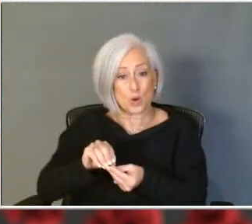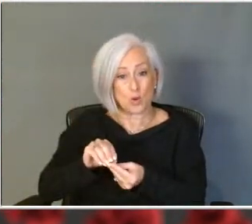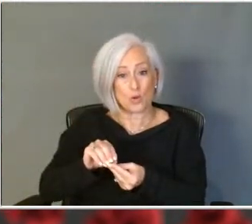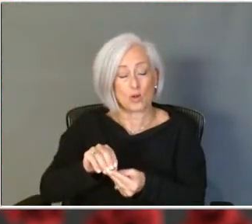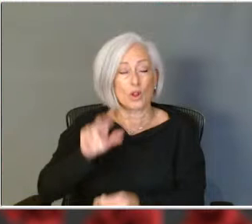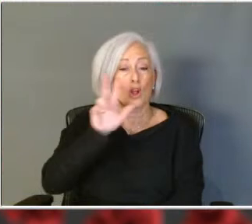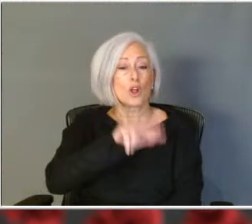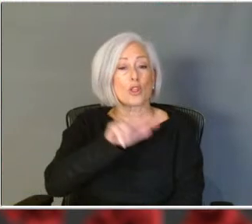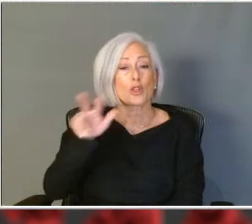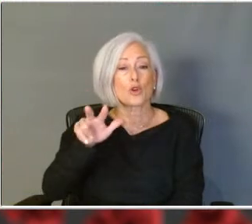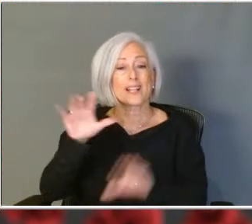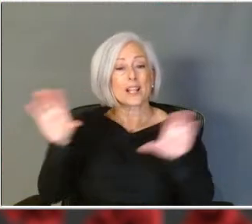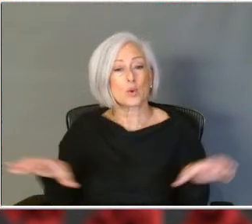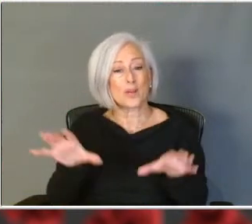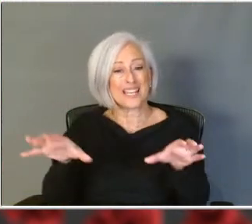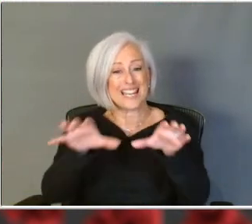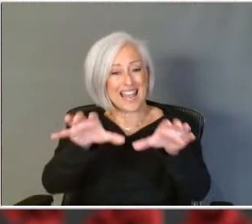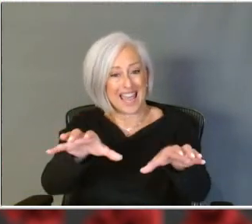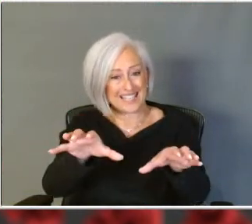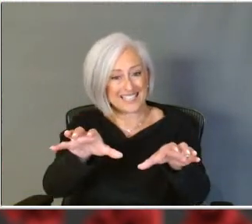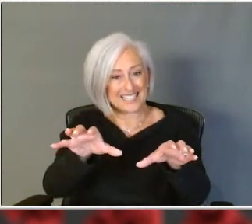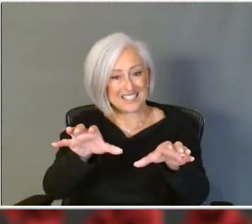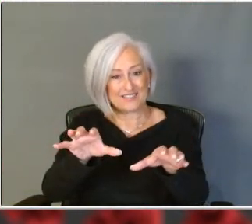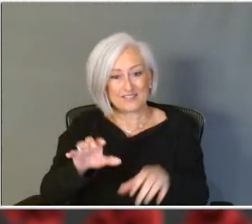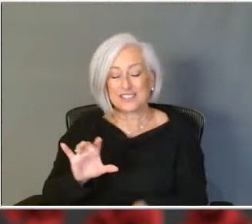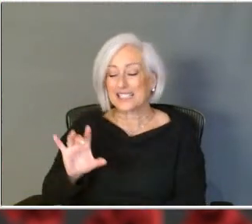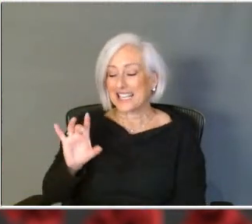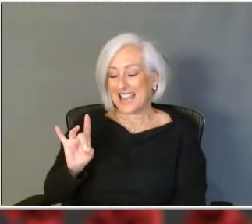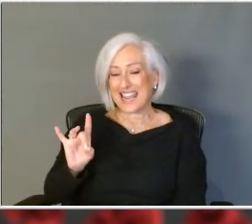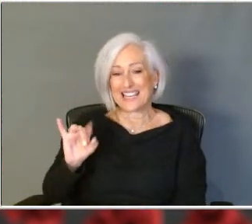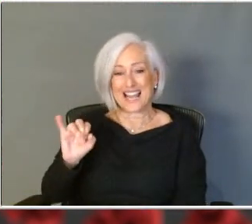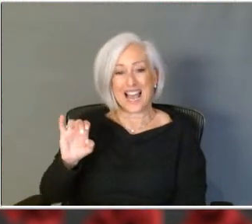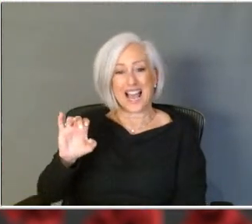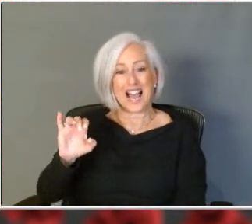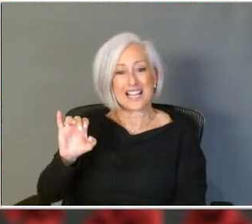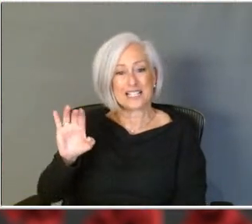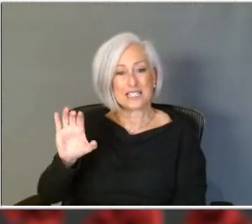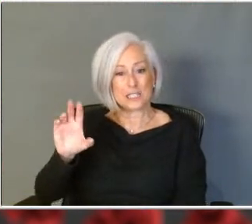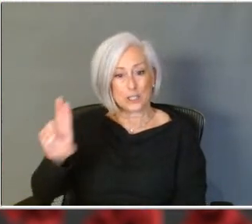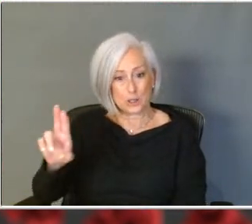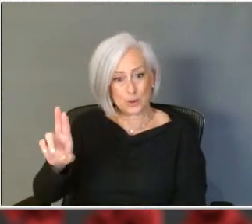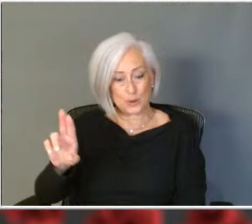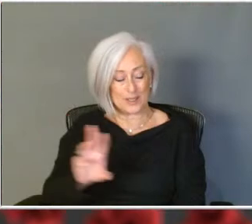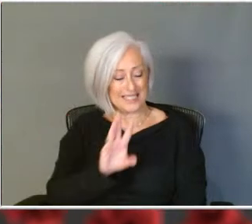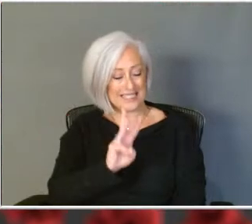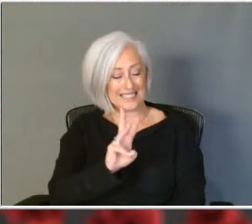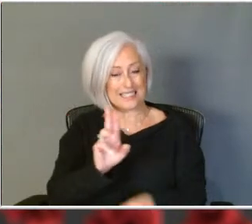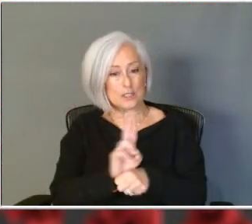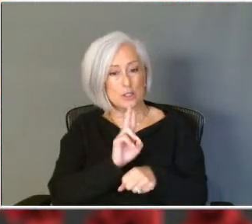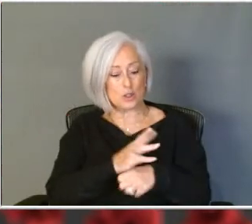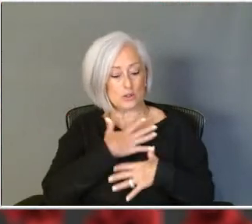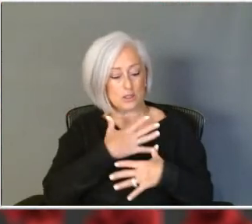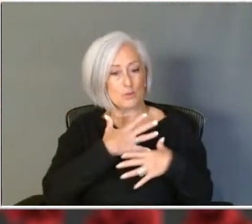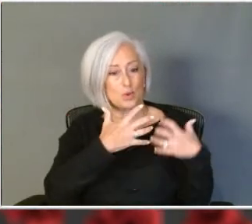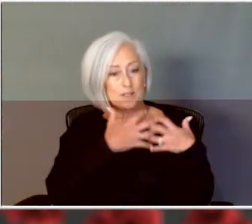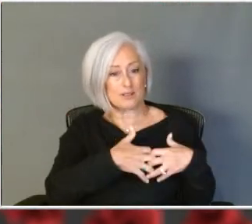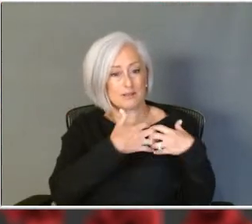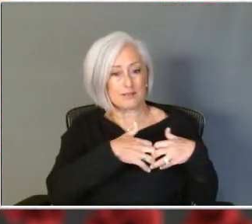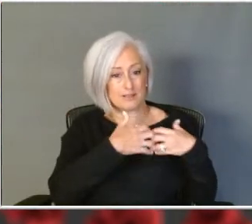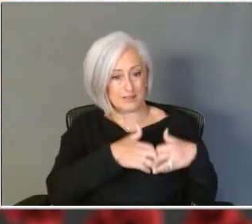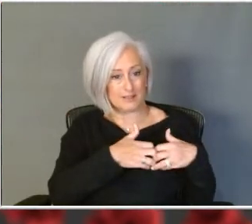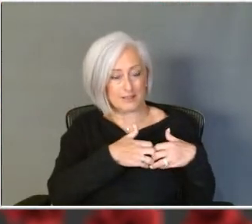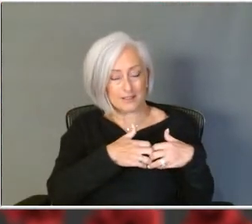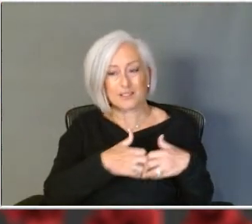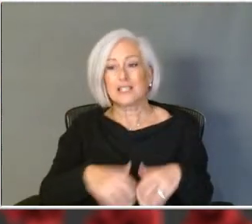with, again, a high proportion in the ICU and on the ventilator. 8 in the ICU, 6 on the ventilator. And certainly I know I got a consult and